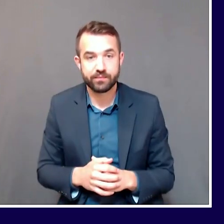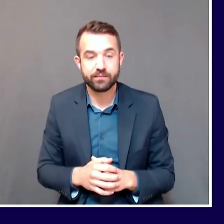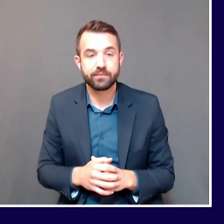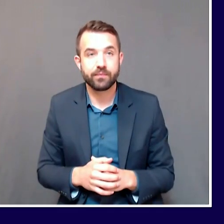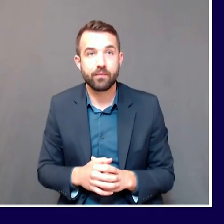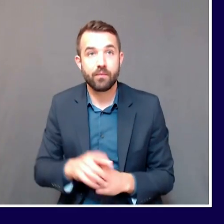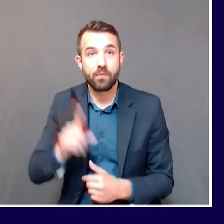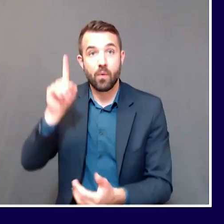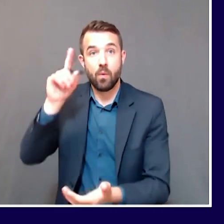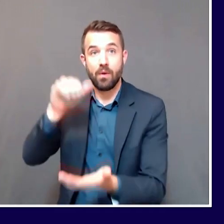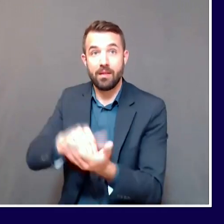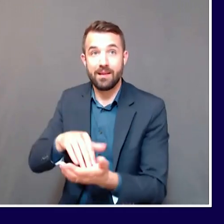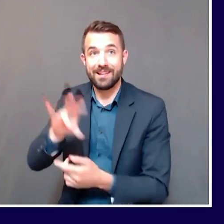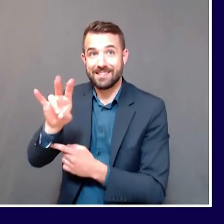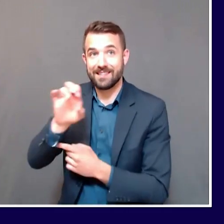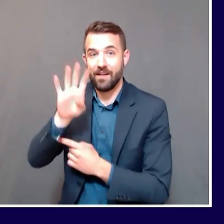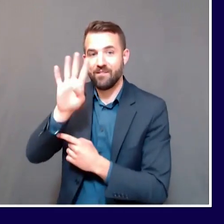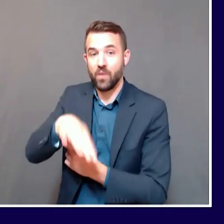1,744,